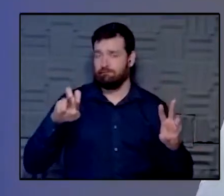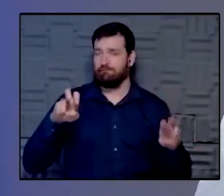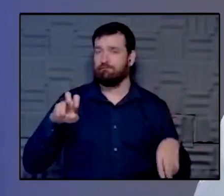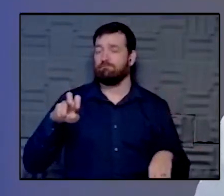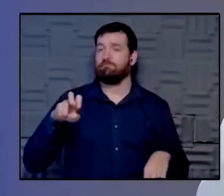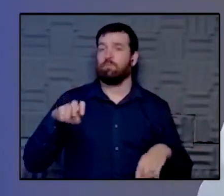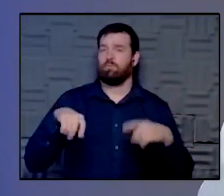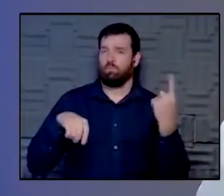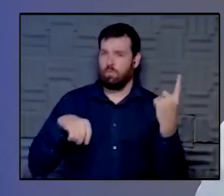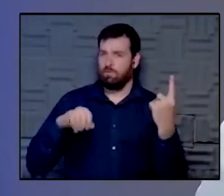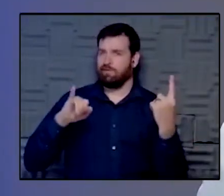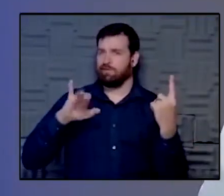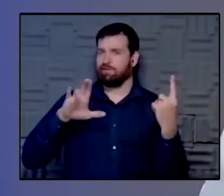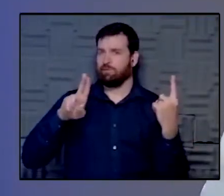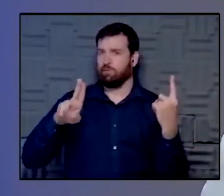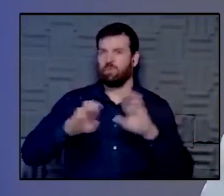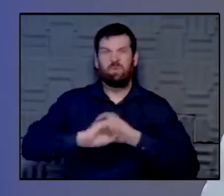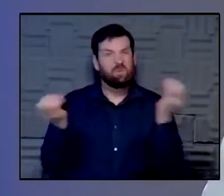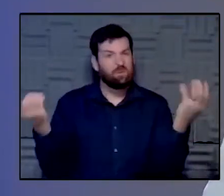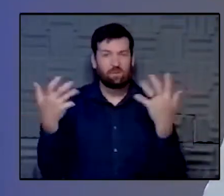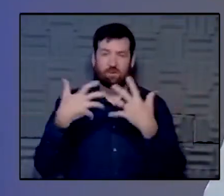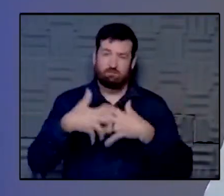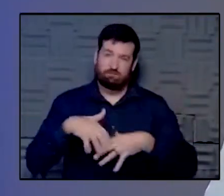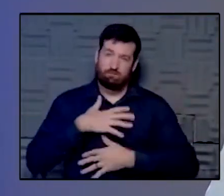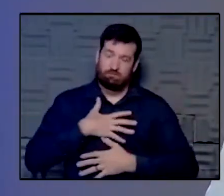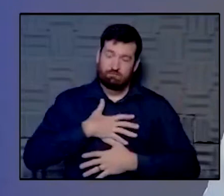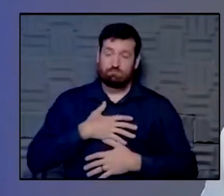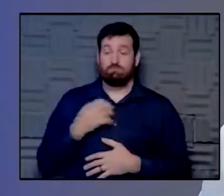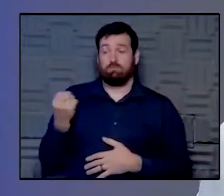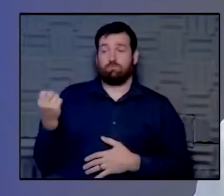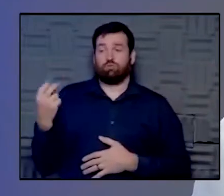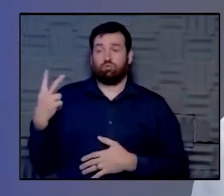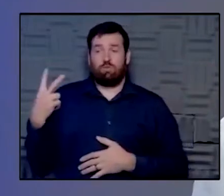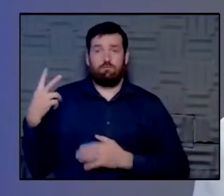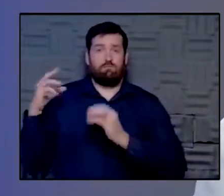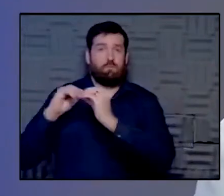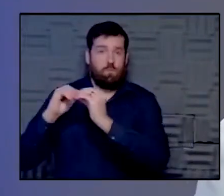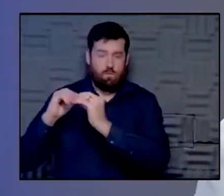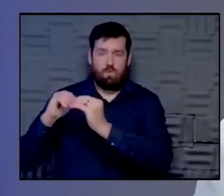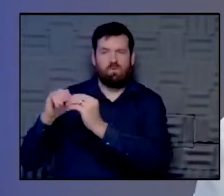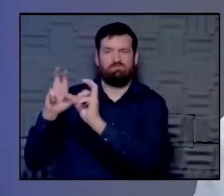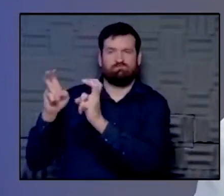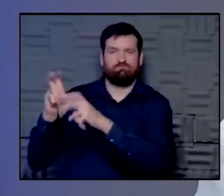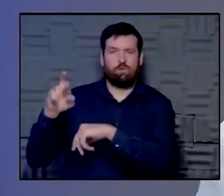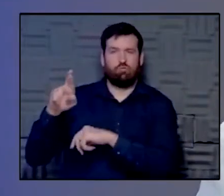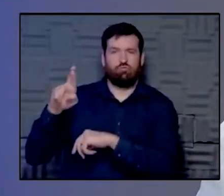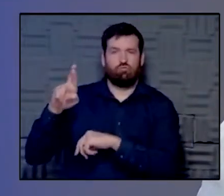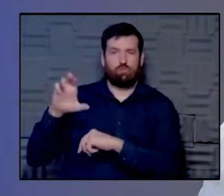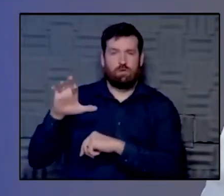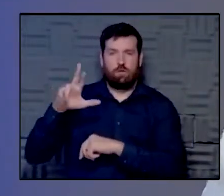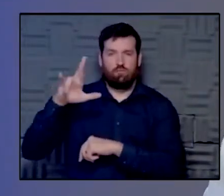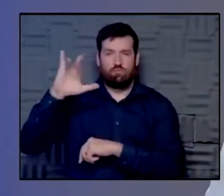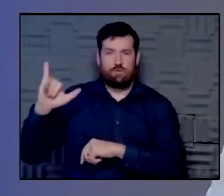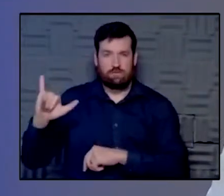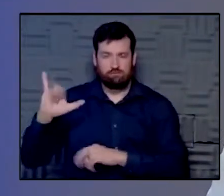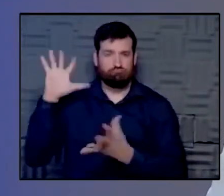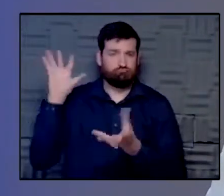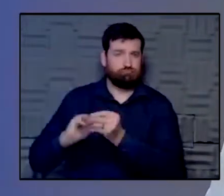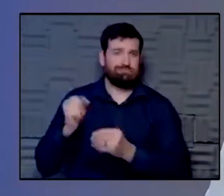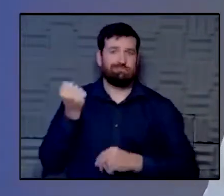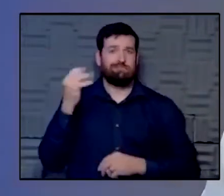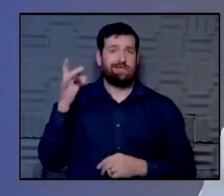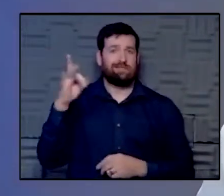1 in the ICU but none on the ventilator, and 12 additional that meet that recovery criteria. So 18